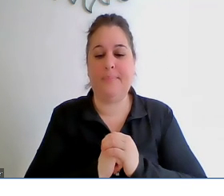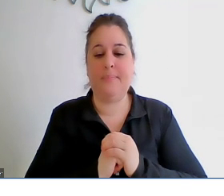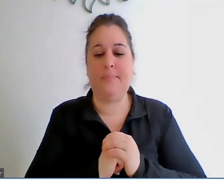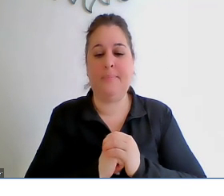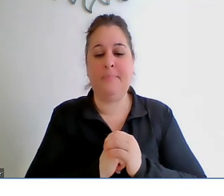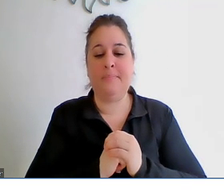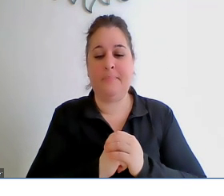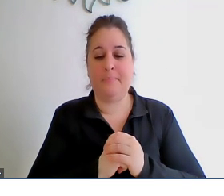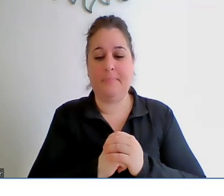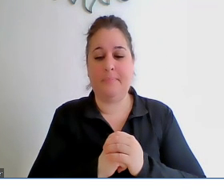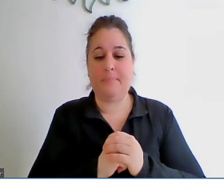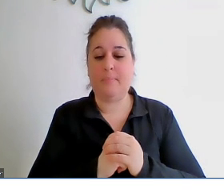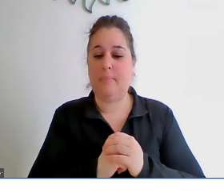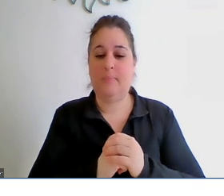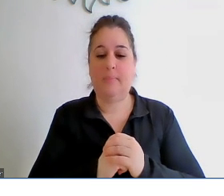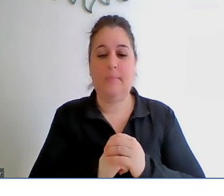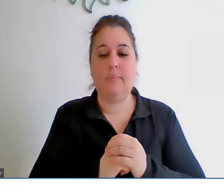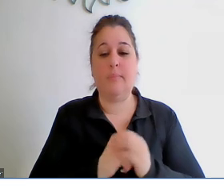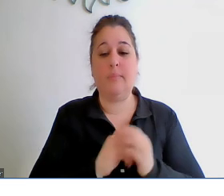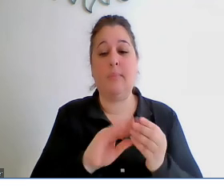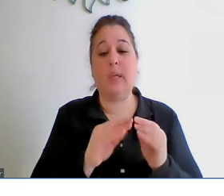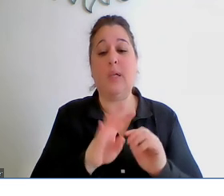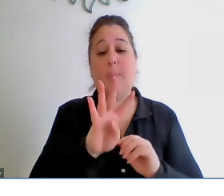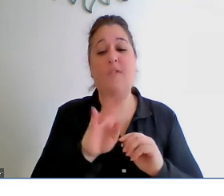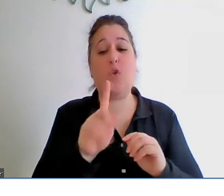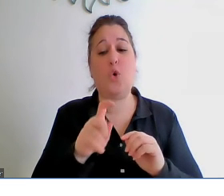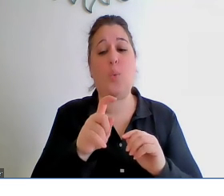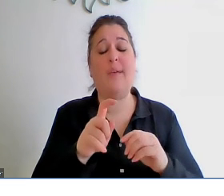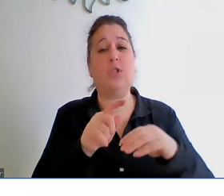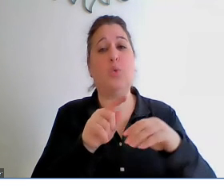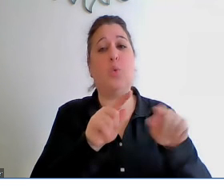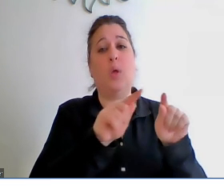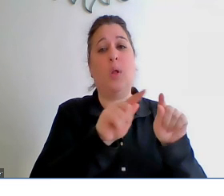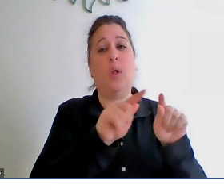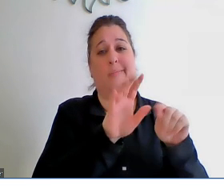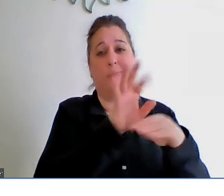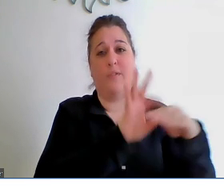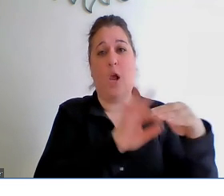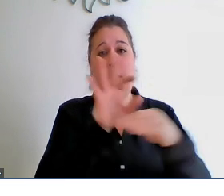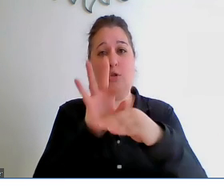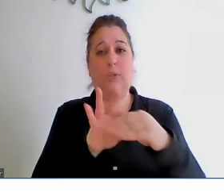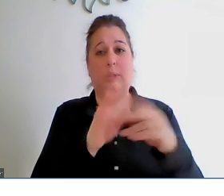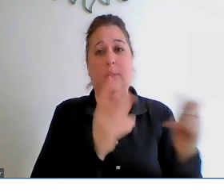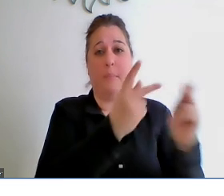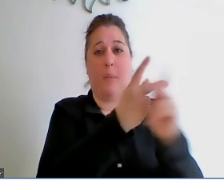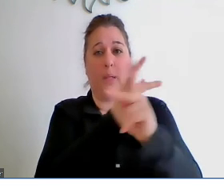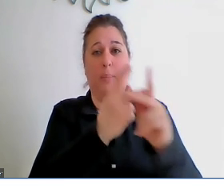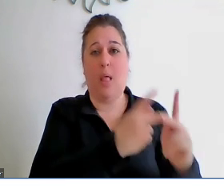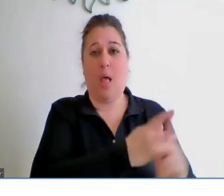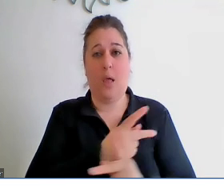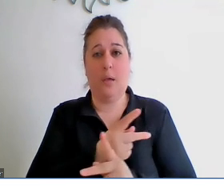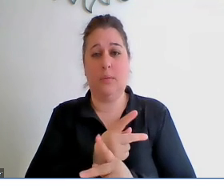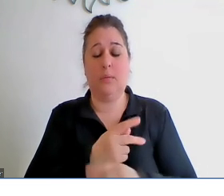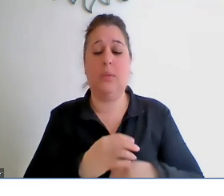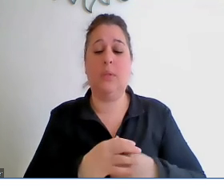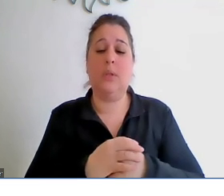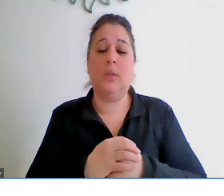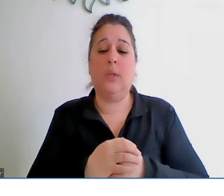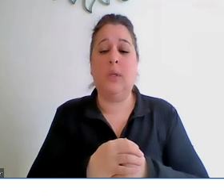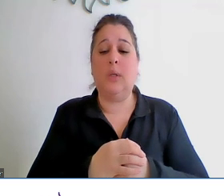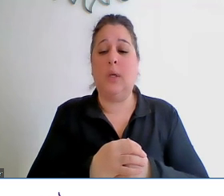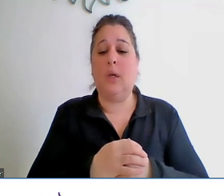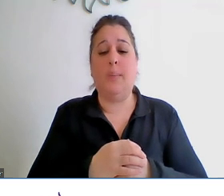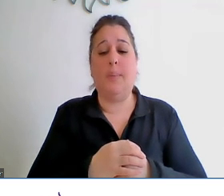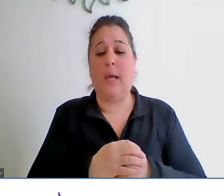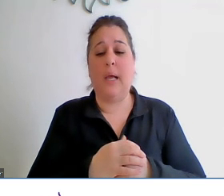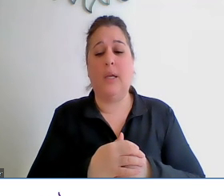across. Okay, but a negative divided by negative, I can't have 2 separate signs like that just hanging out. So it's going to make a